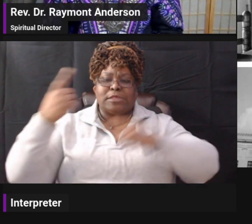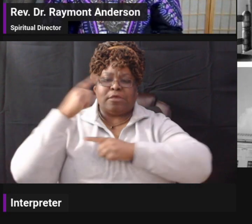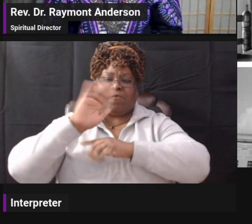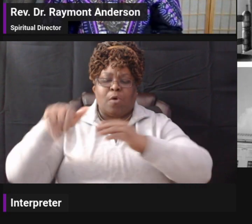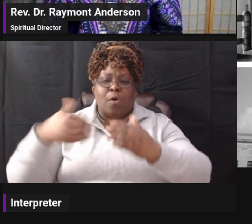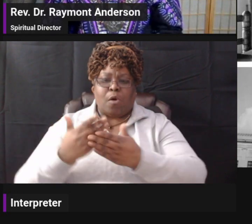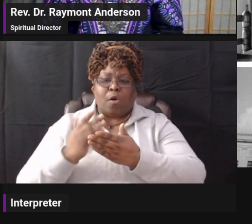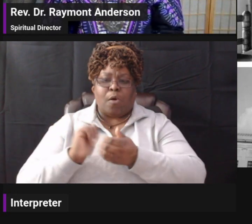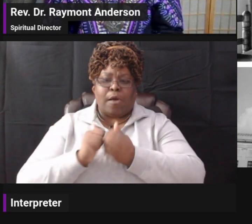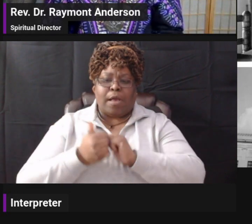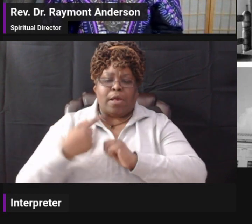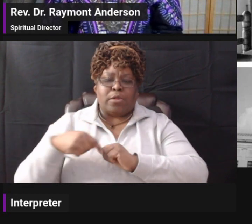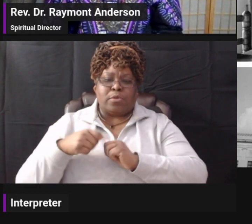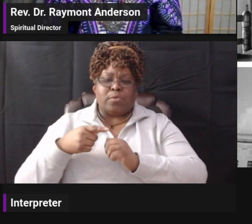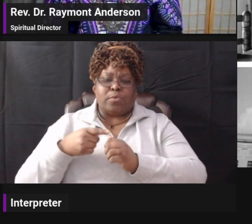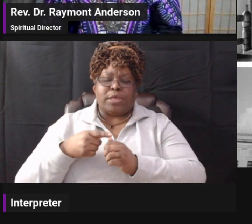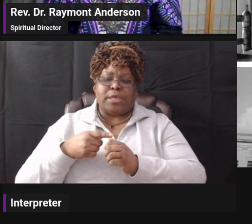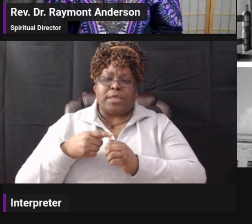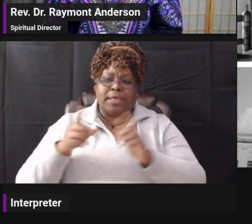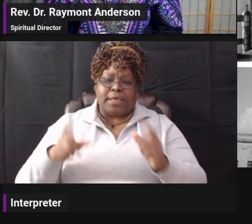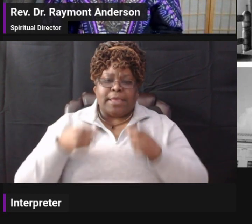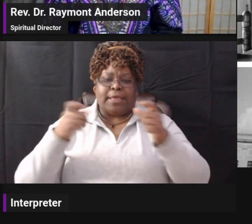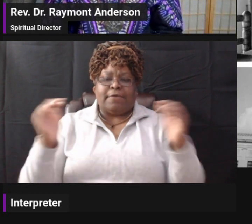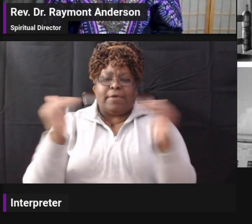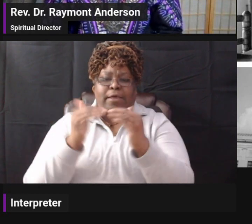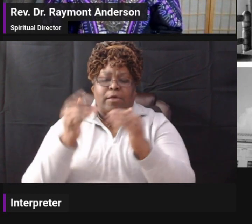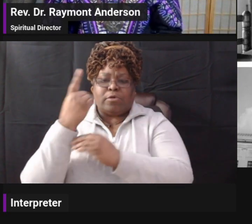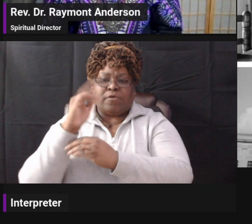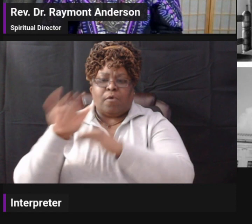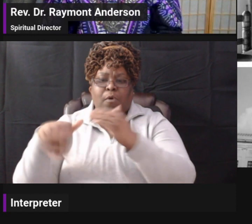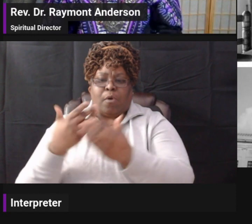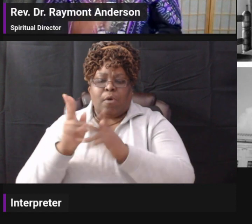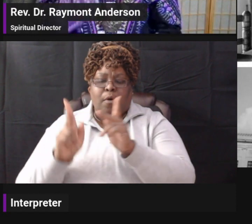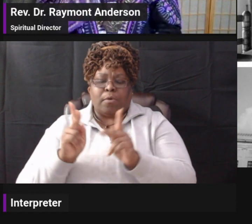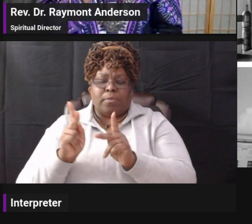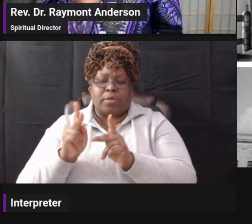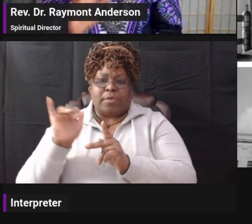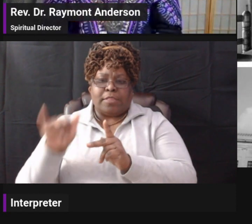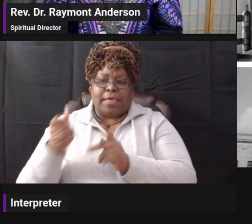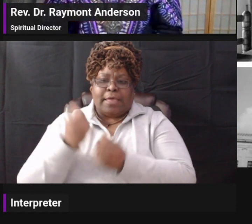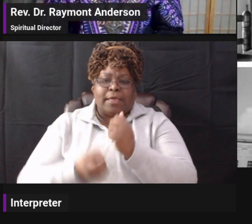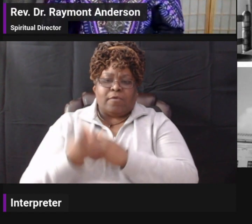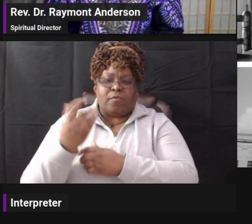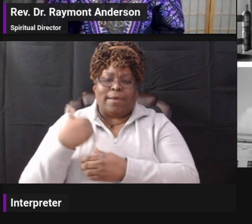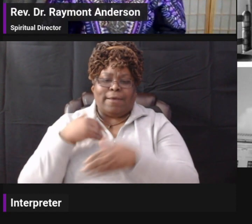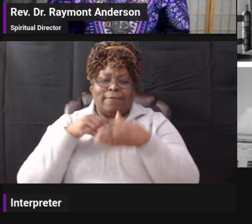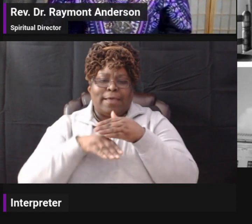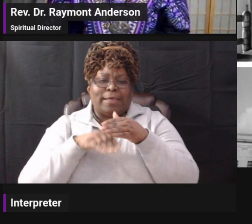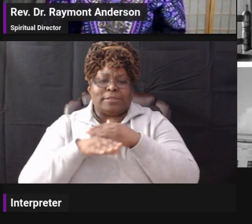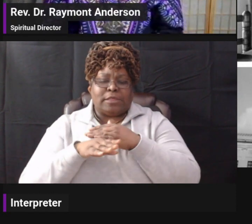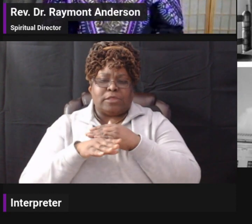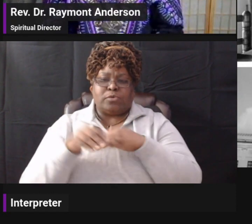Our greater concern is, how do we ensure equity and justice for people? How do we ensure that that everyone